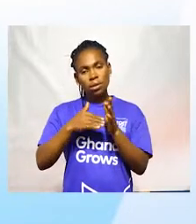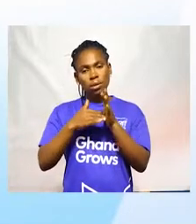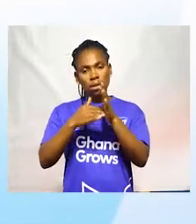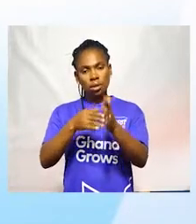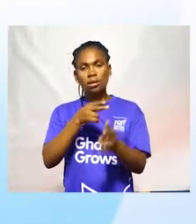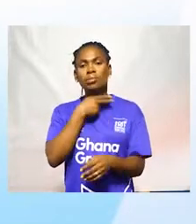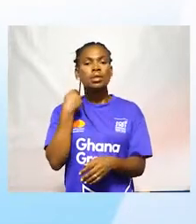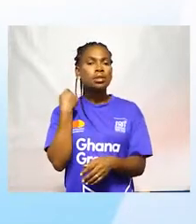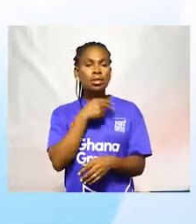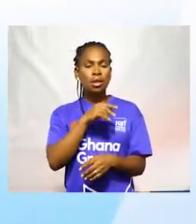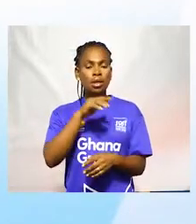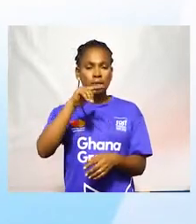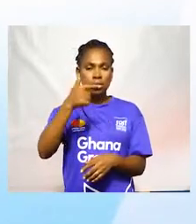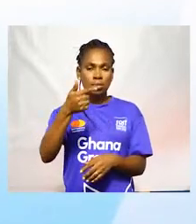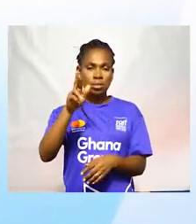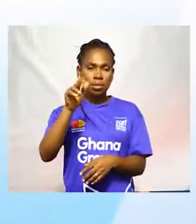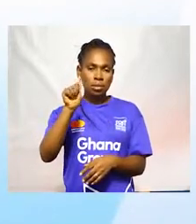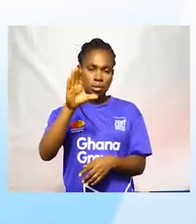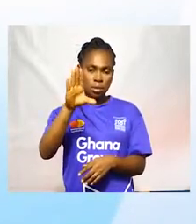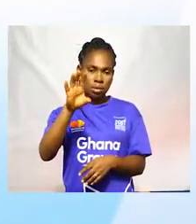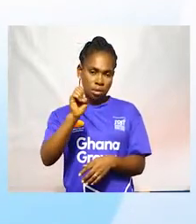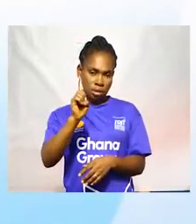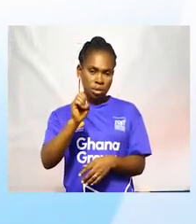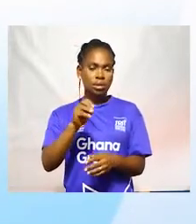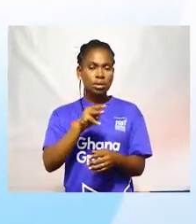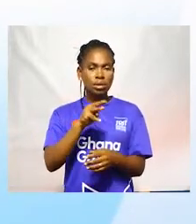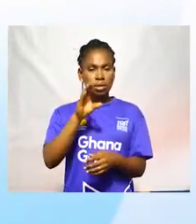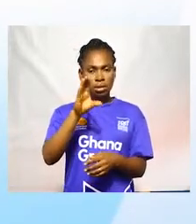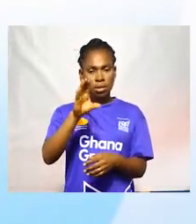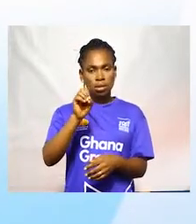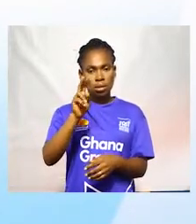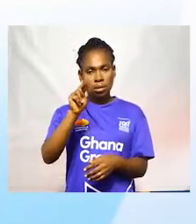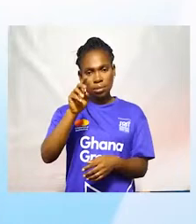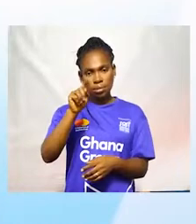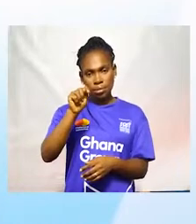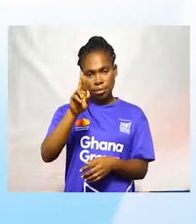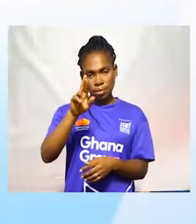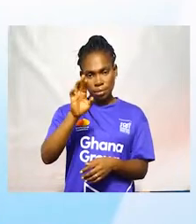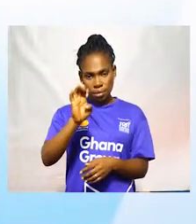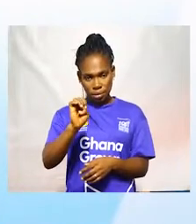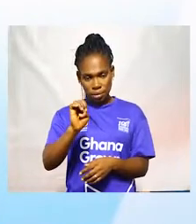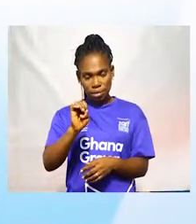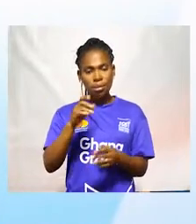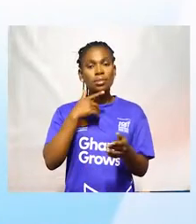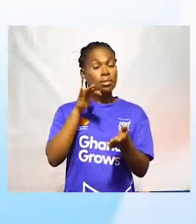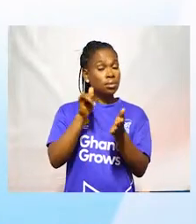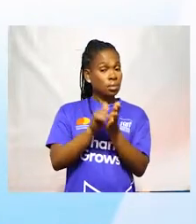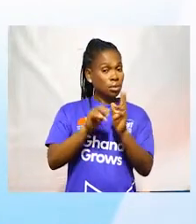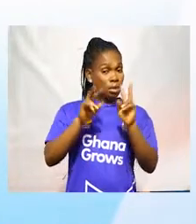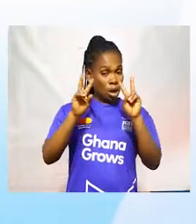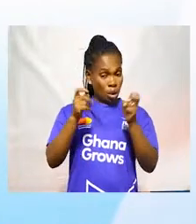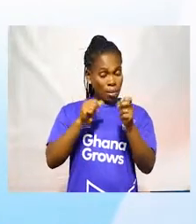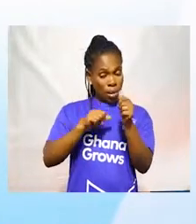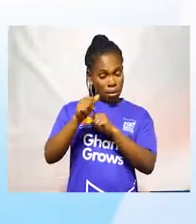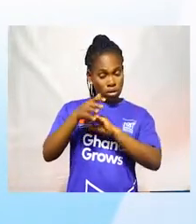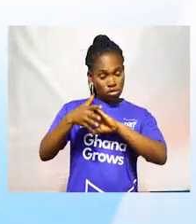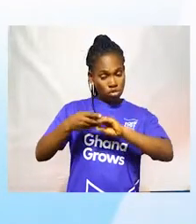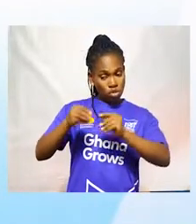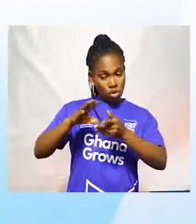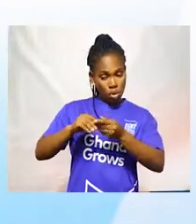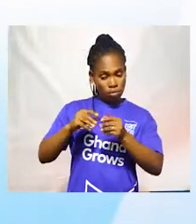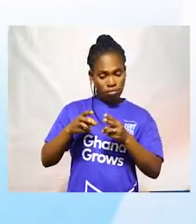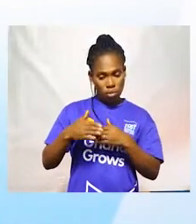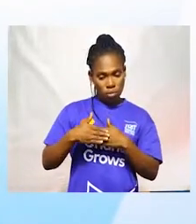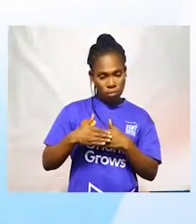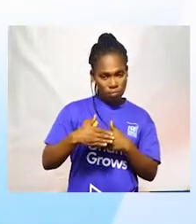Center. And this is a conversation about finding yourself. And I'm happy that he tells the story in this way, because